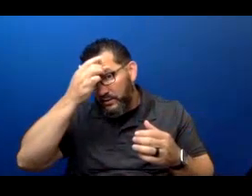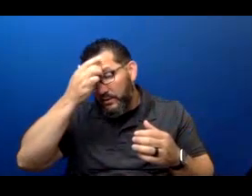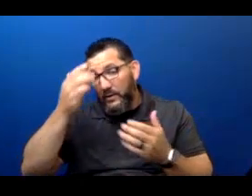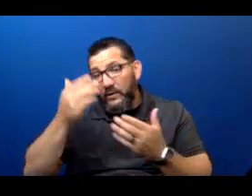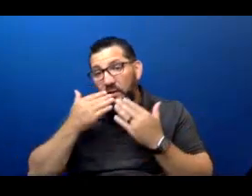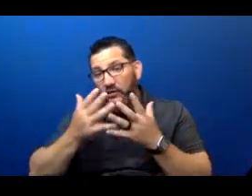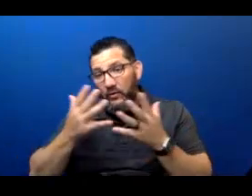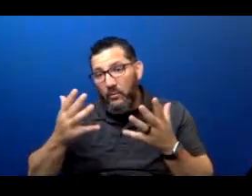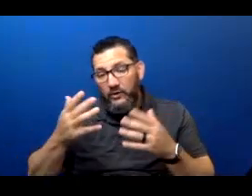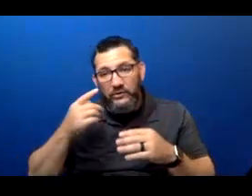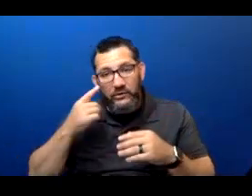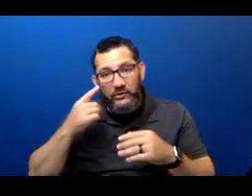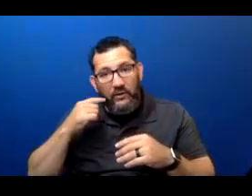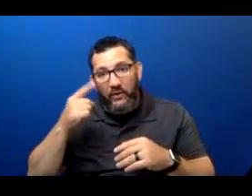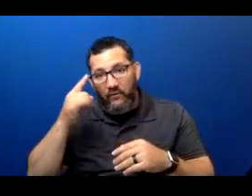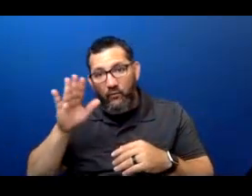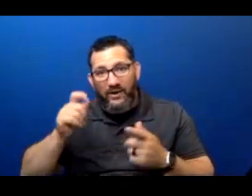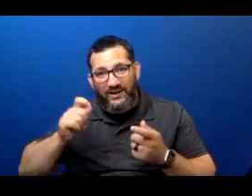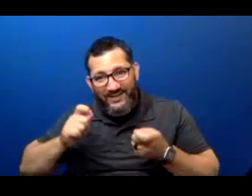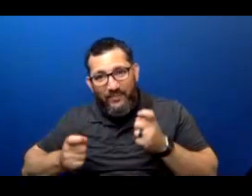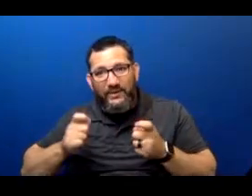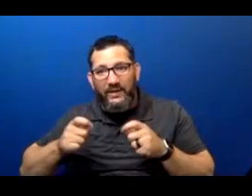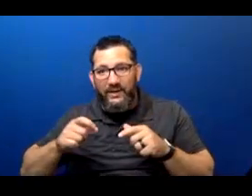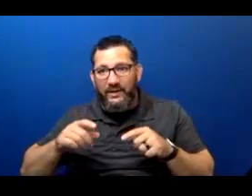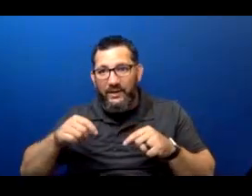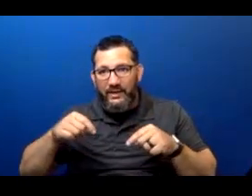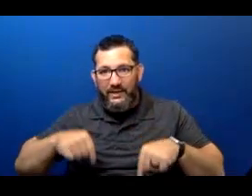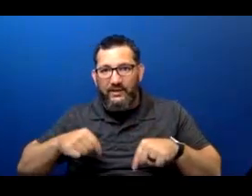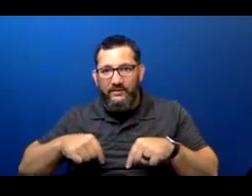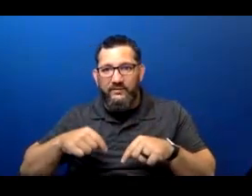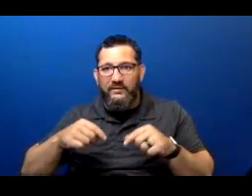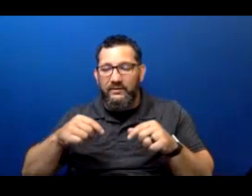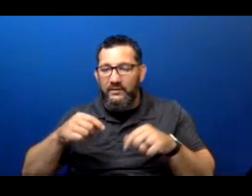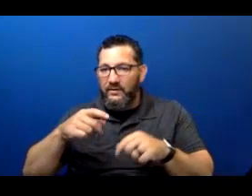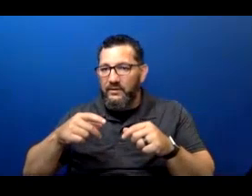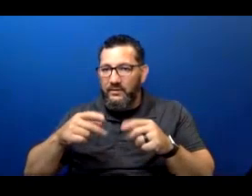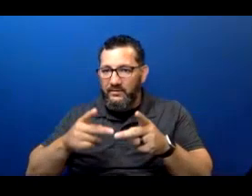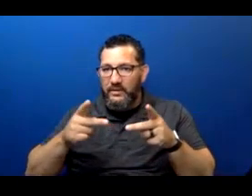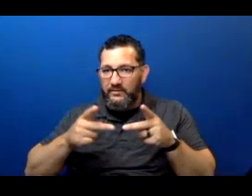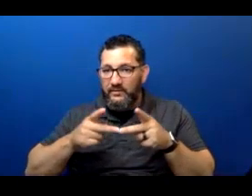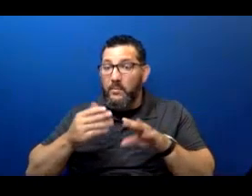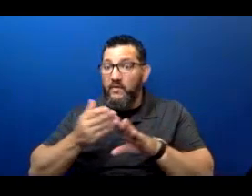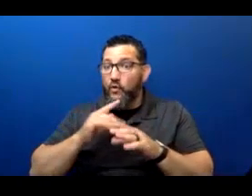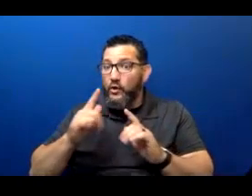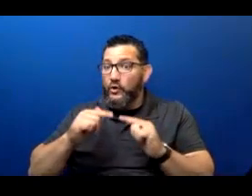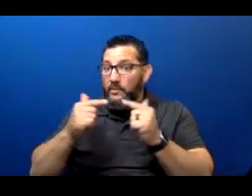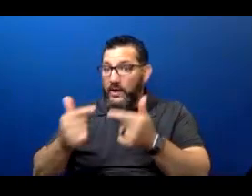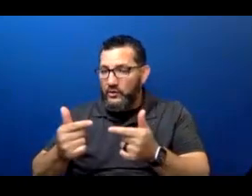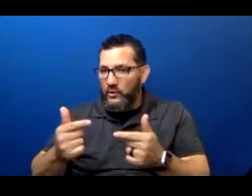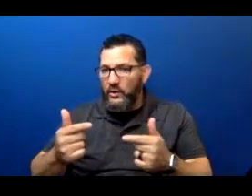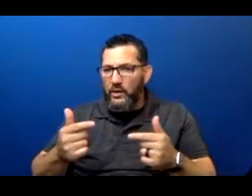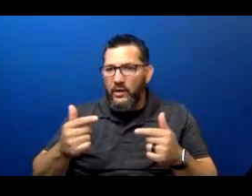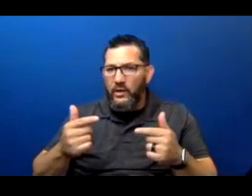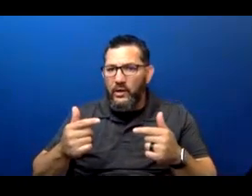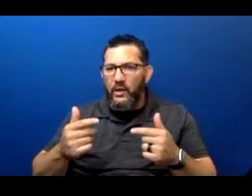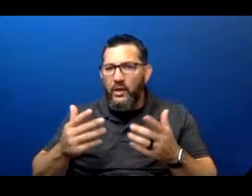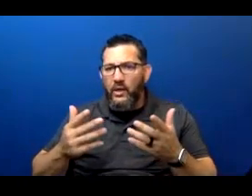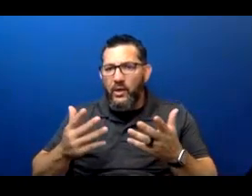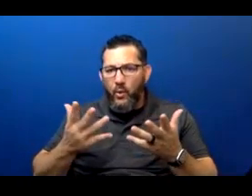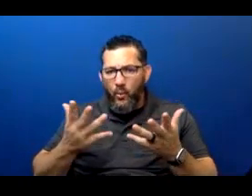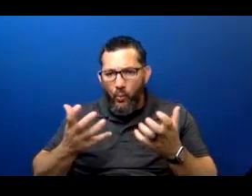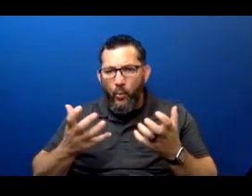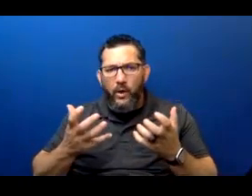you so much for your adaptability in this space. And just wanted to, before turning it back over to you, a bit of a call to action